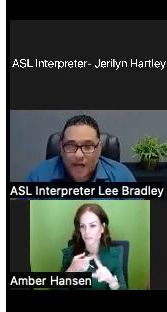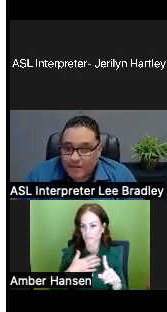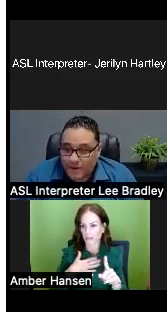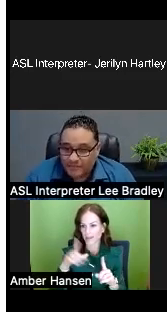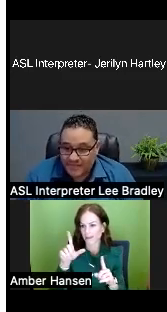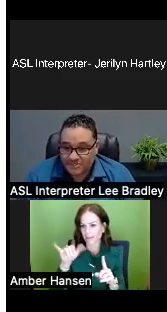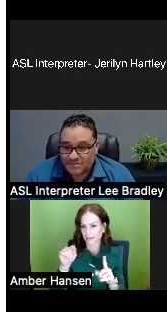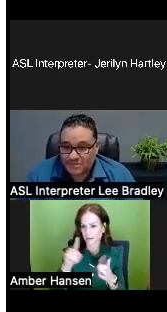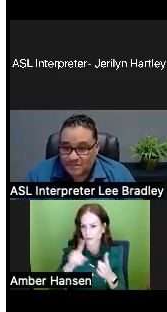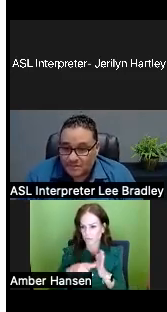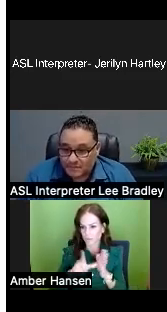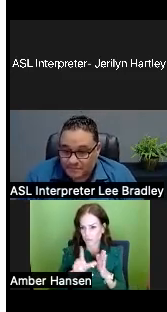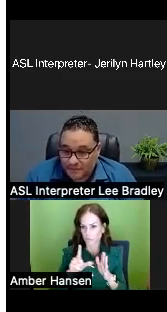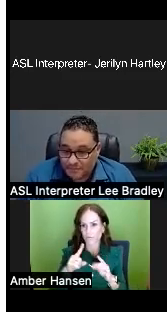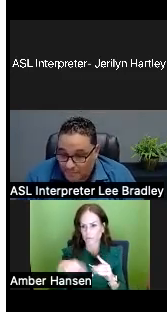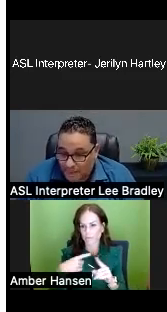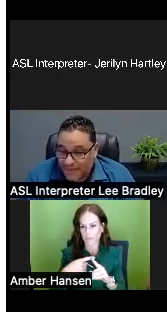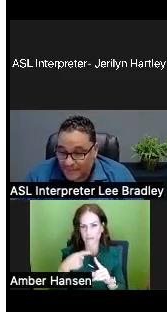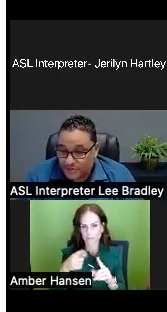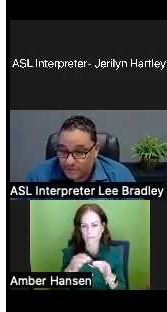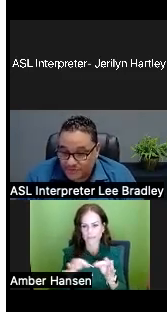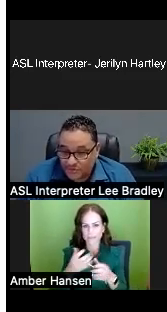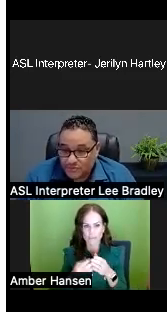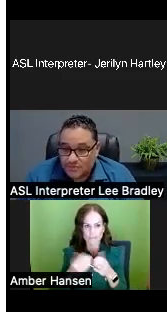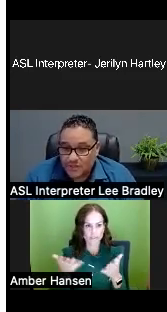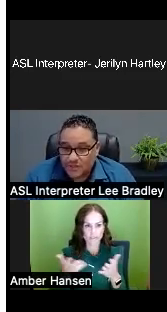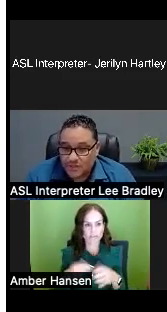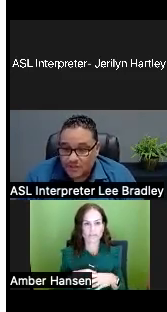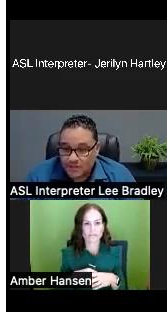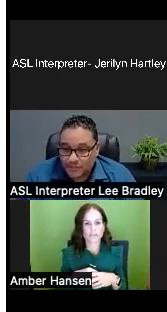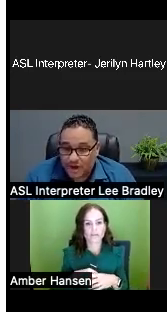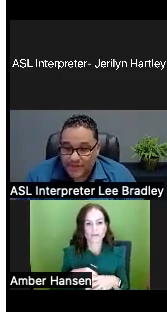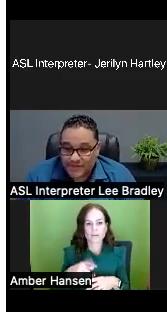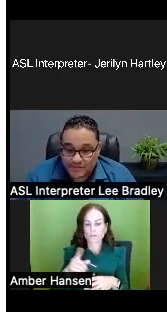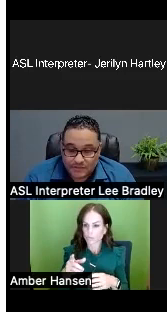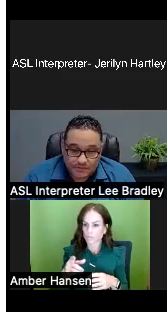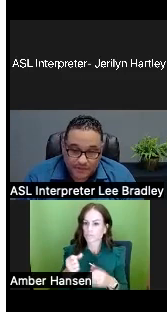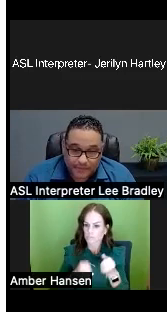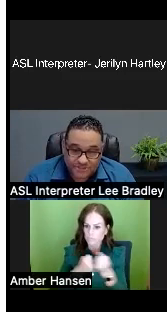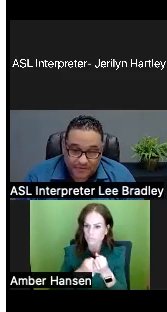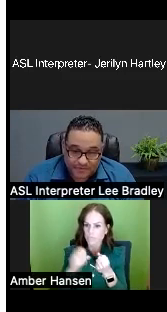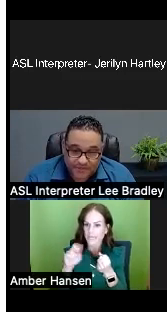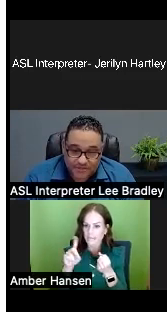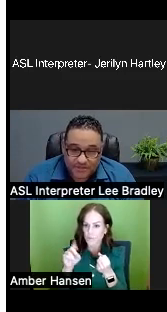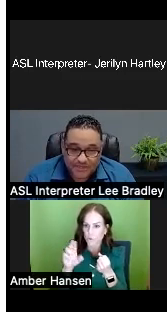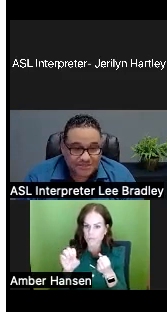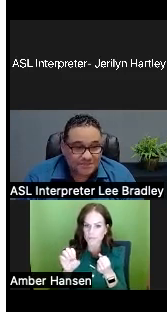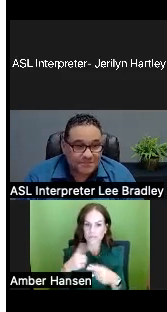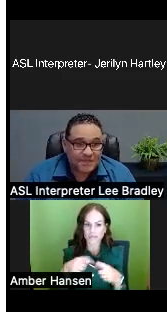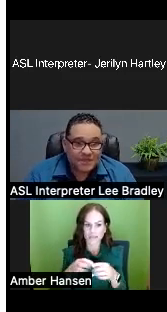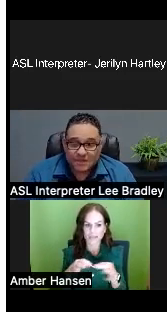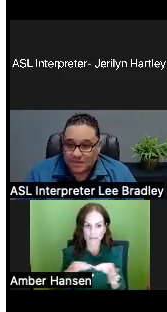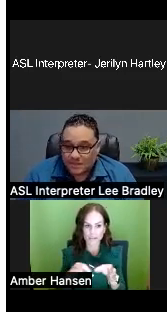most common recommendation from my literature review regarding language deprivation